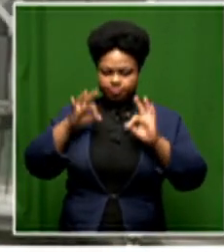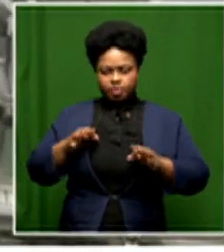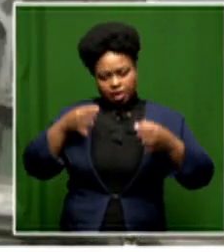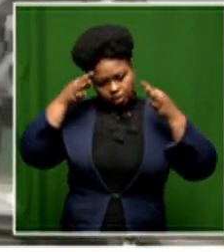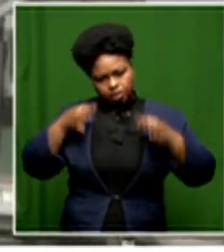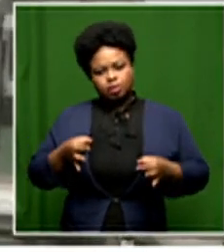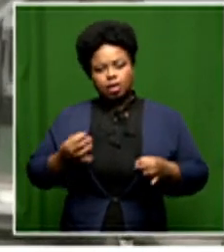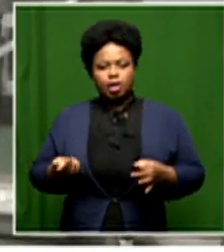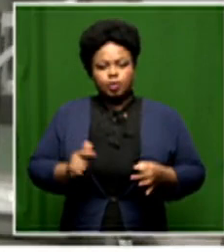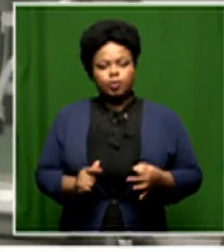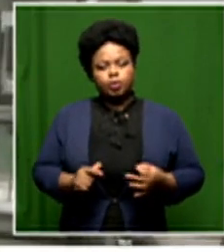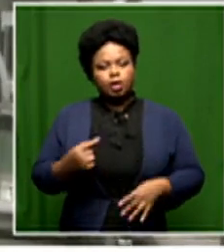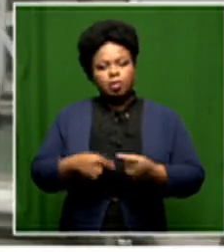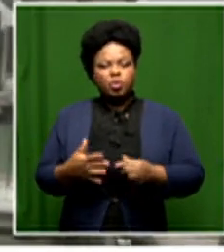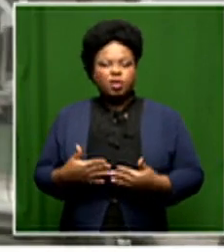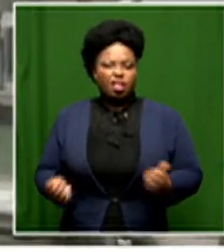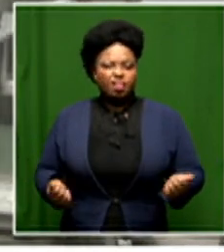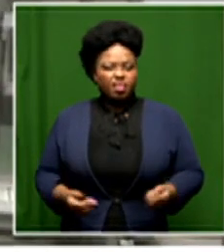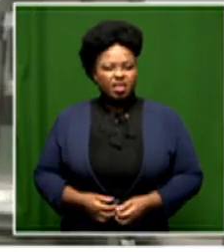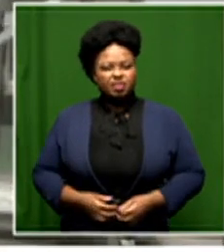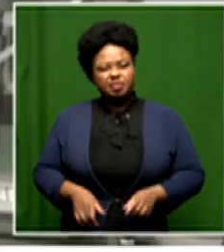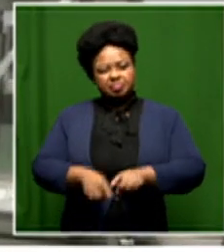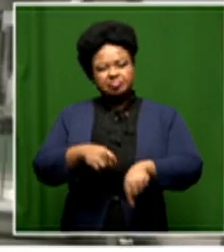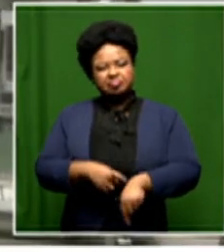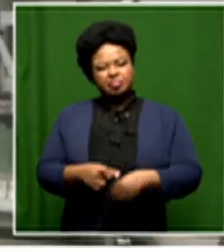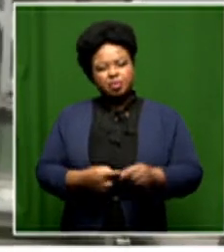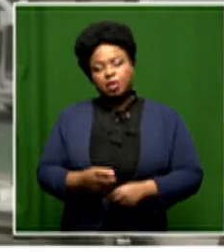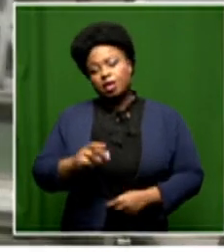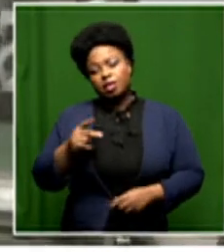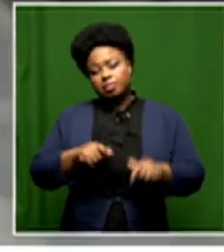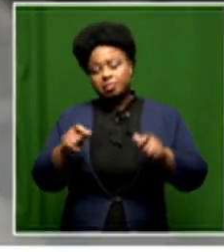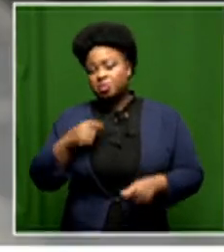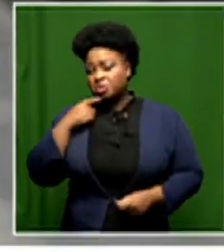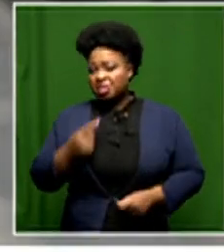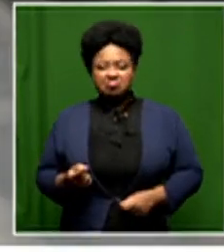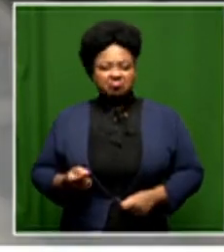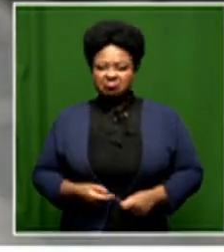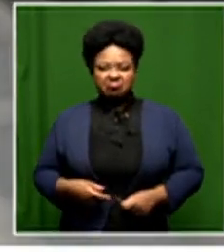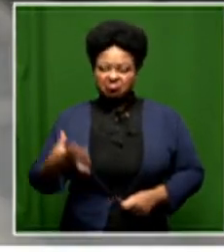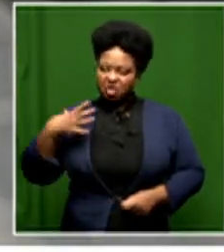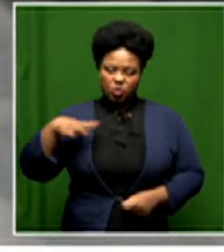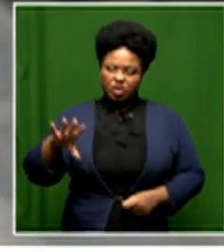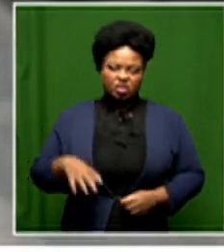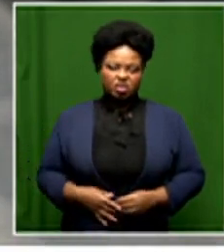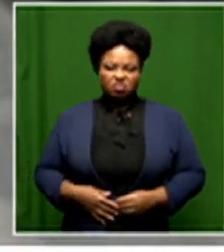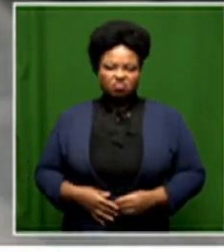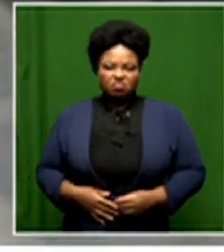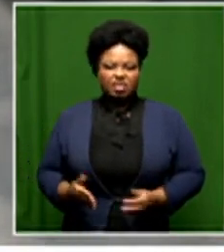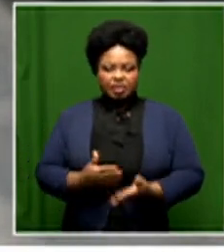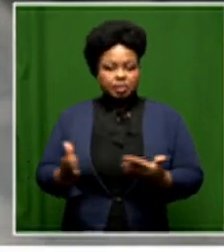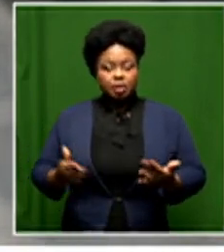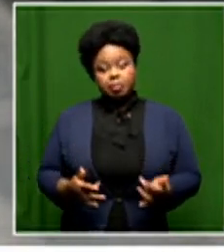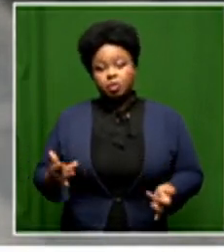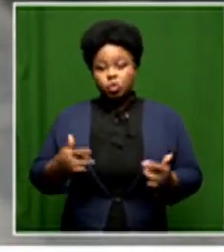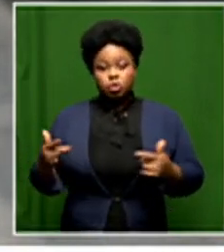informed choices about their health. And similarly, amongst those who were saying that they don't want to take the vaccine, there were big concerns